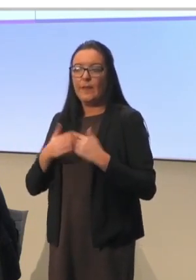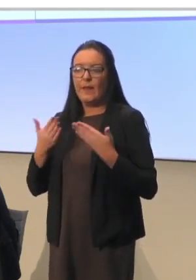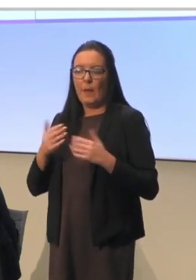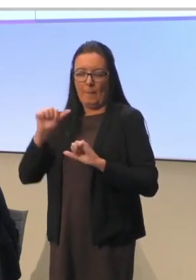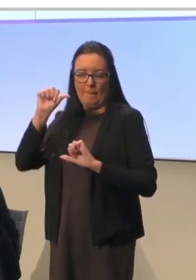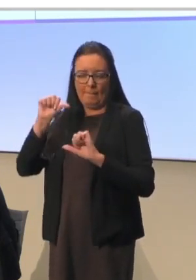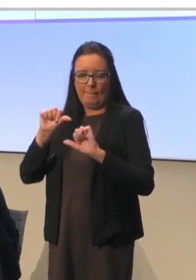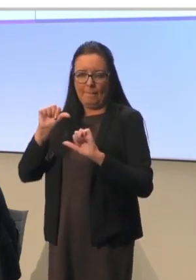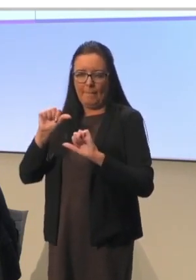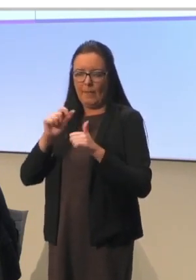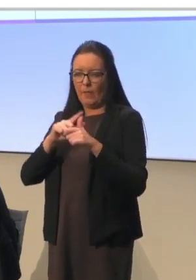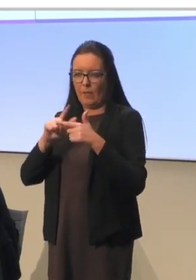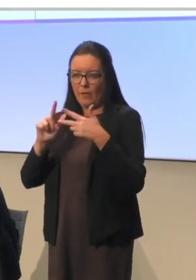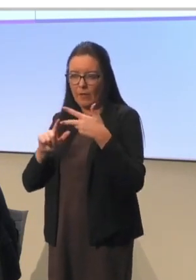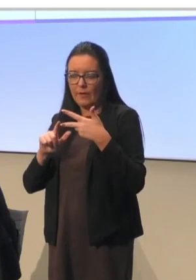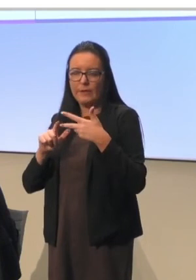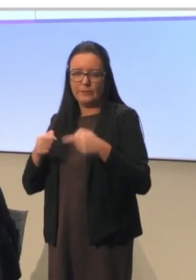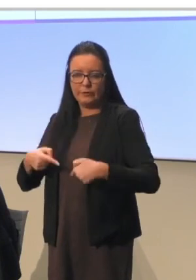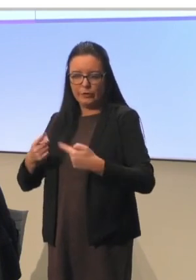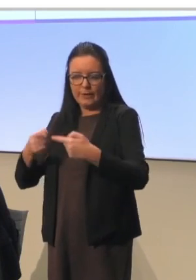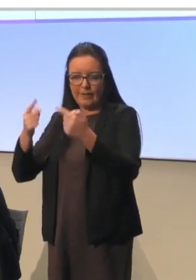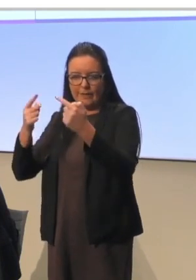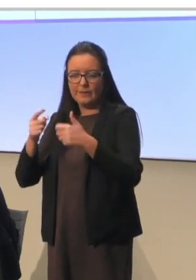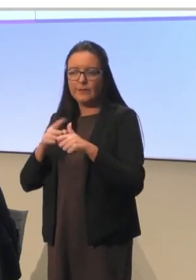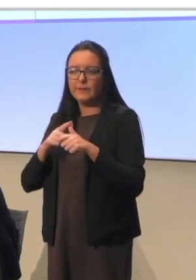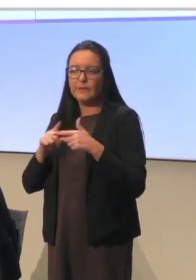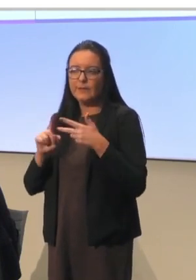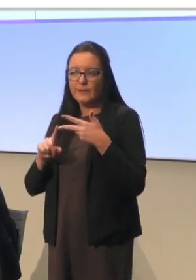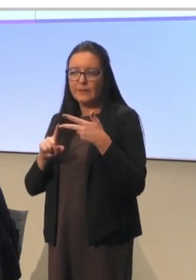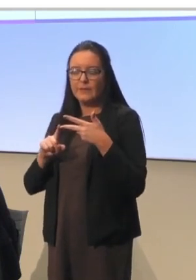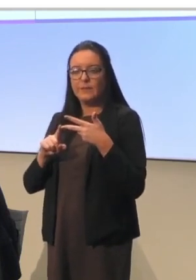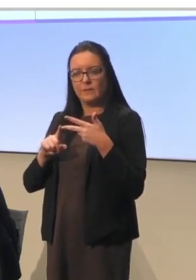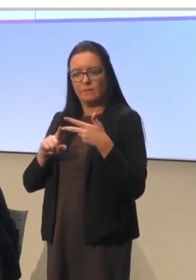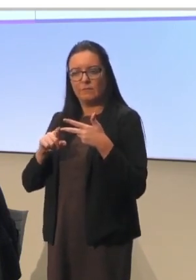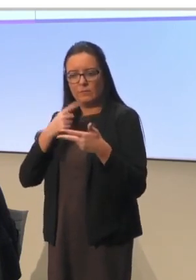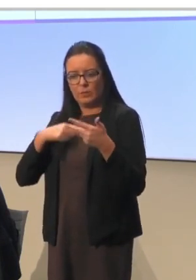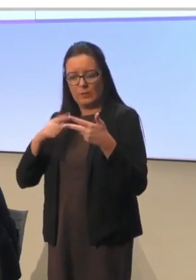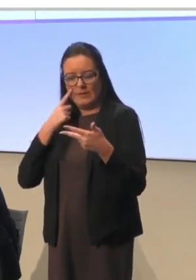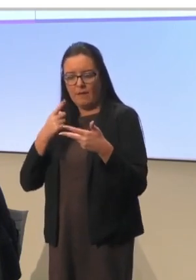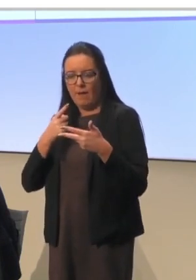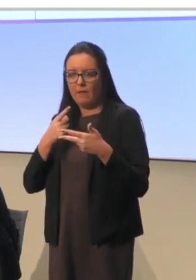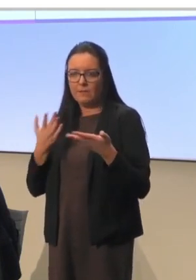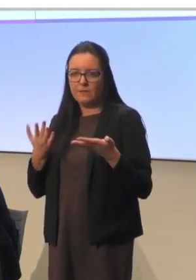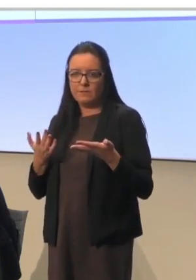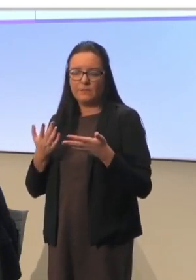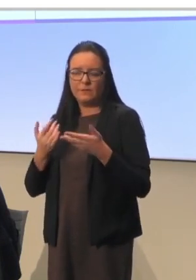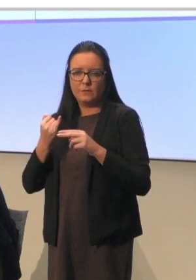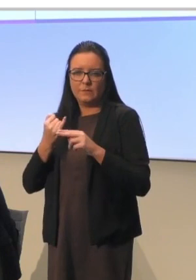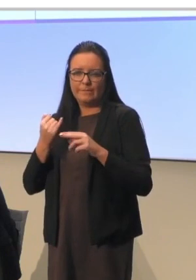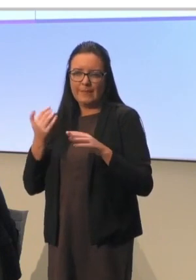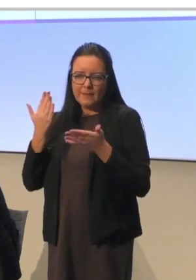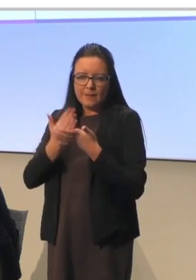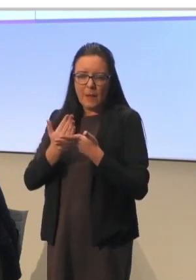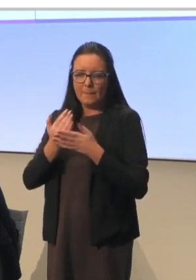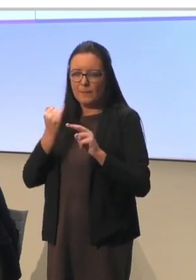three kind of final challenges that we're seeing to be kind of integral to the kind of the school experiences and the